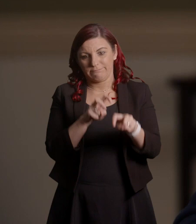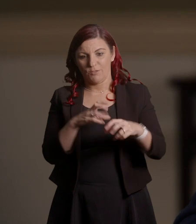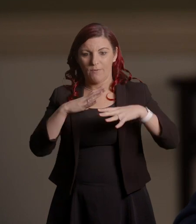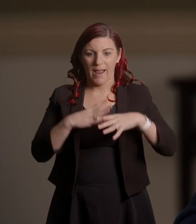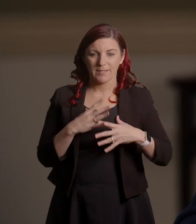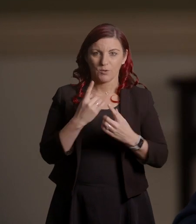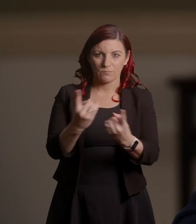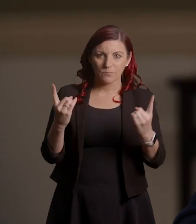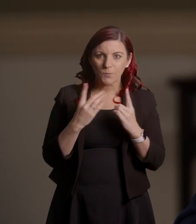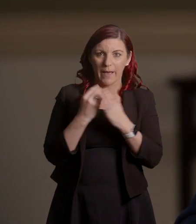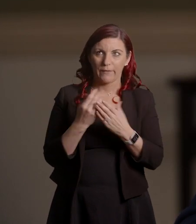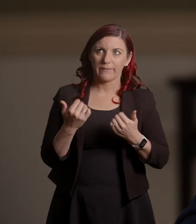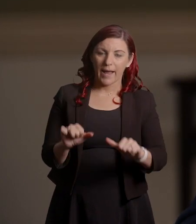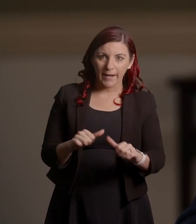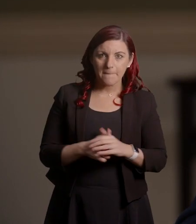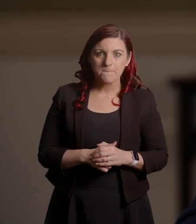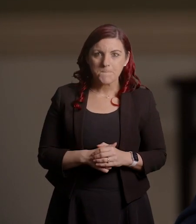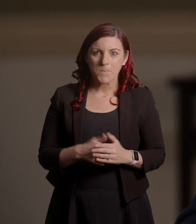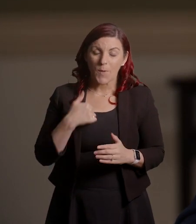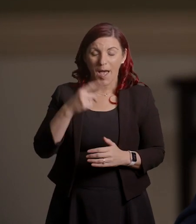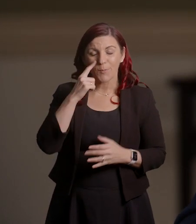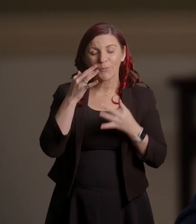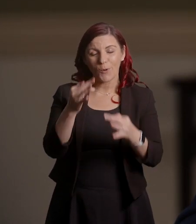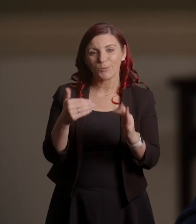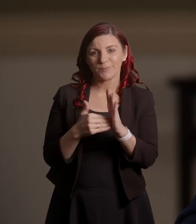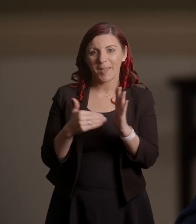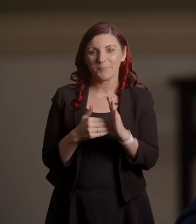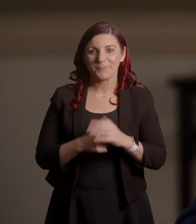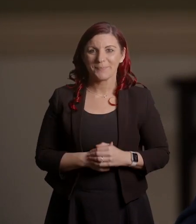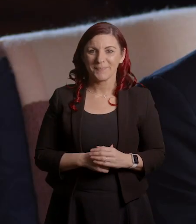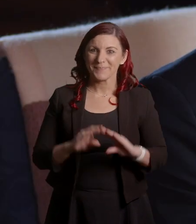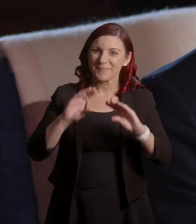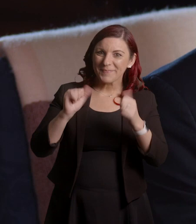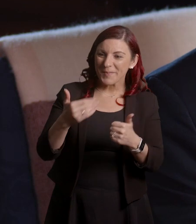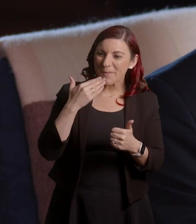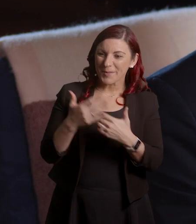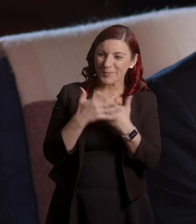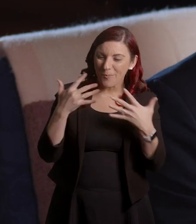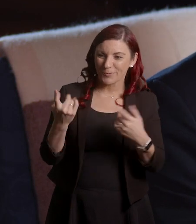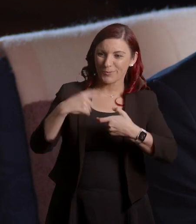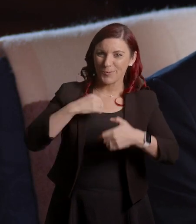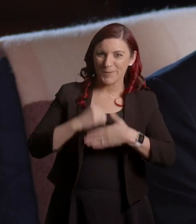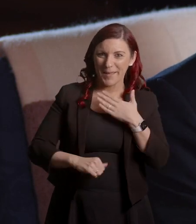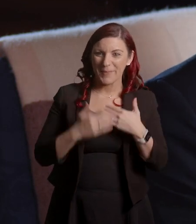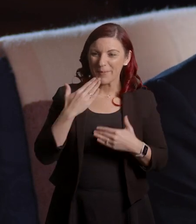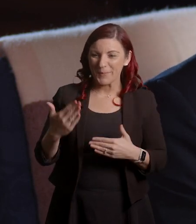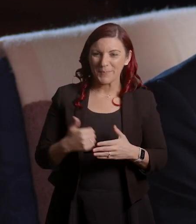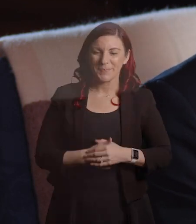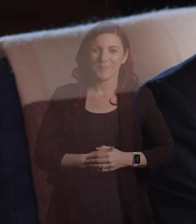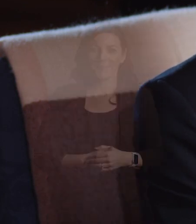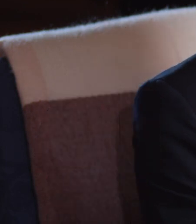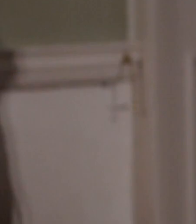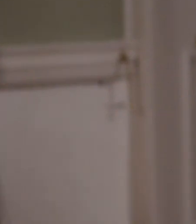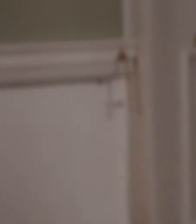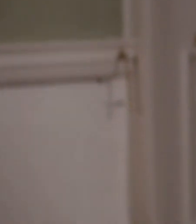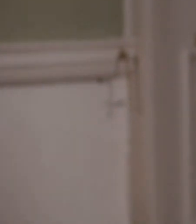in each other's company at last. So I am looking forward to it, absolutely. Great stuff. Well, thanks a million for joining us today. Thank you. Thank